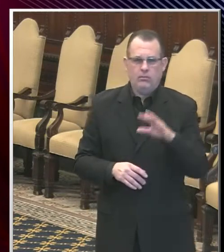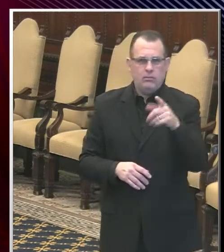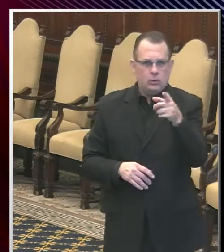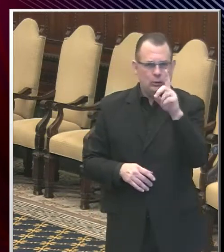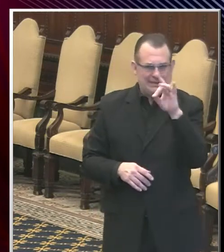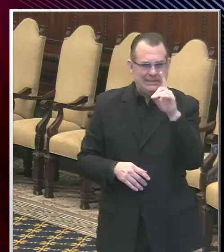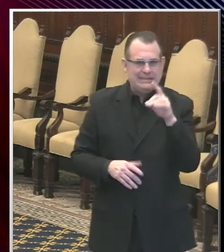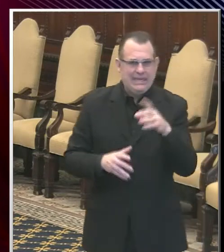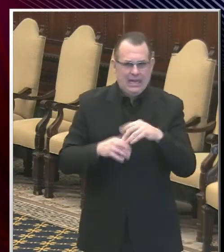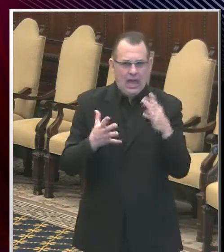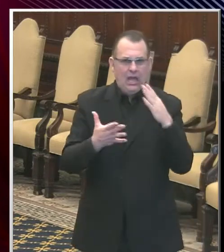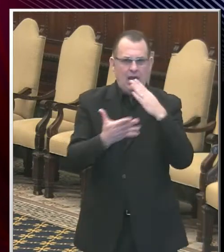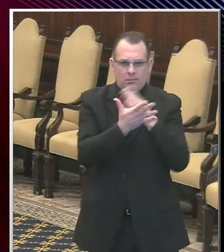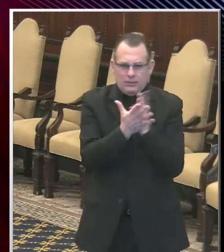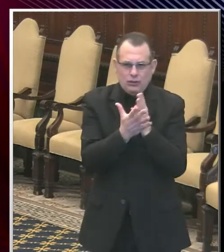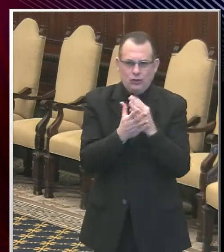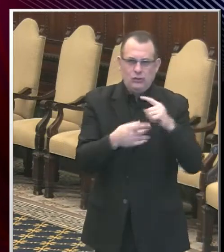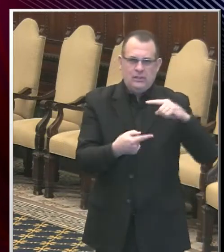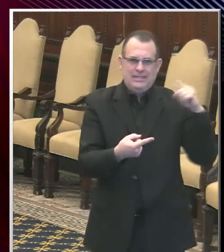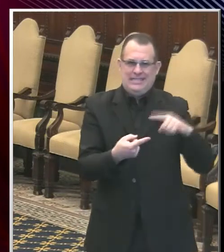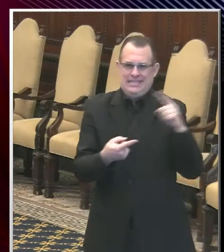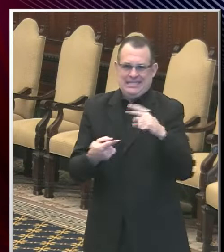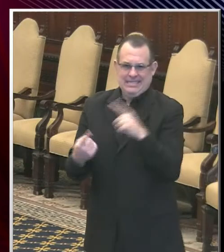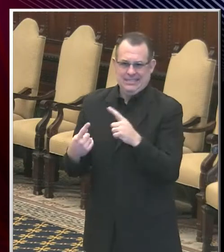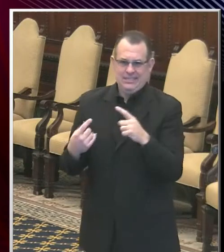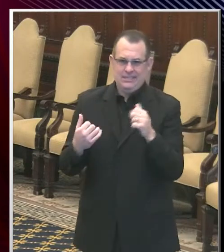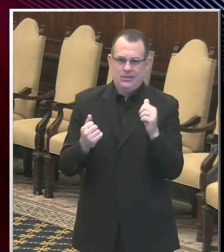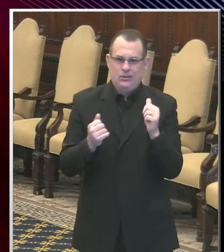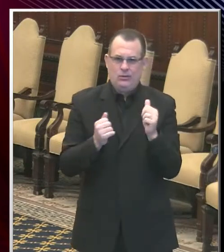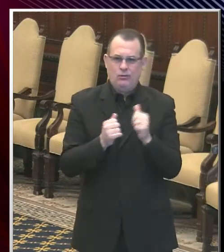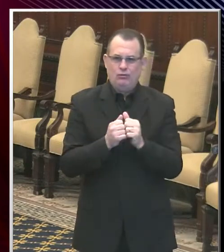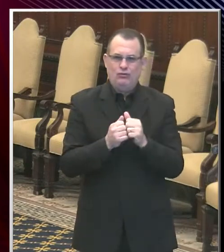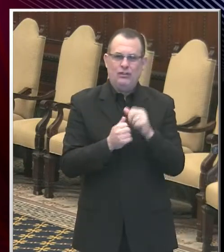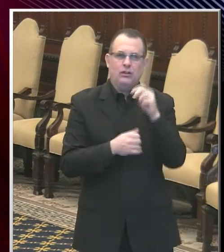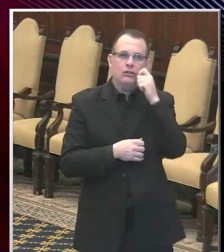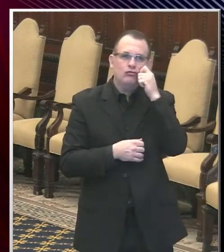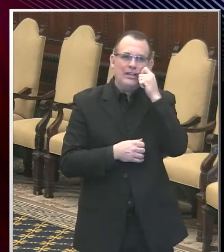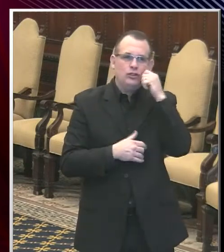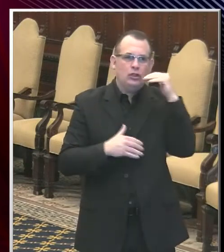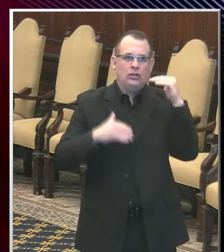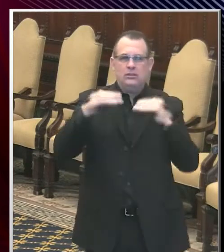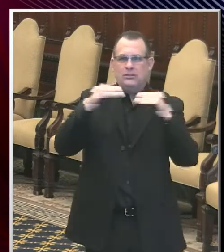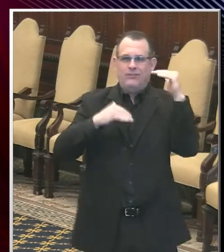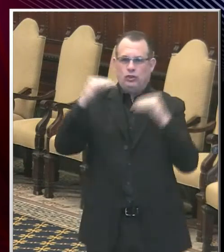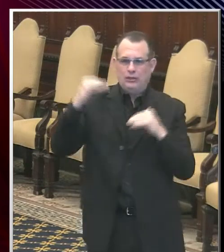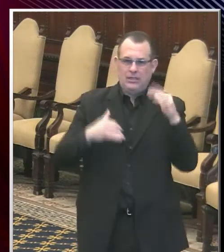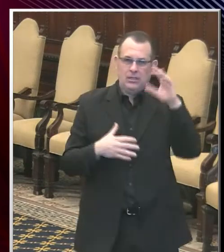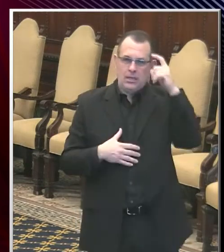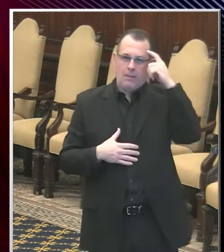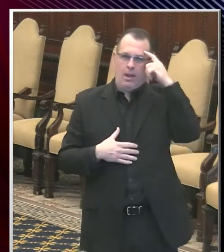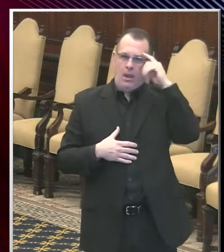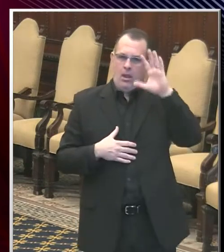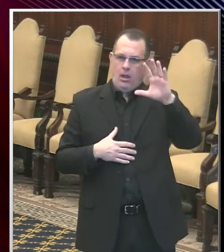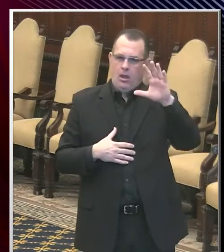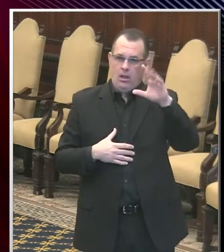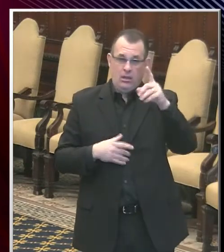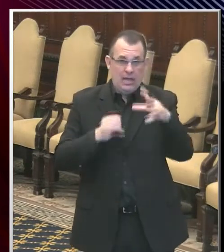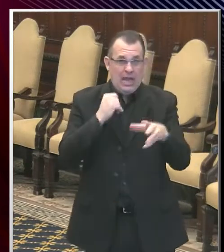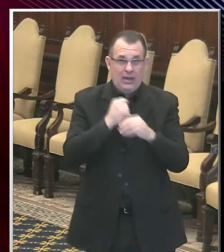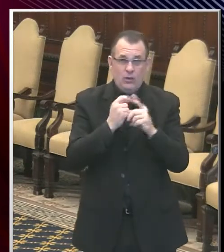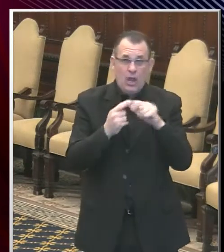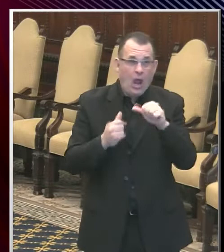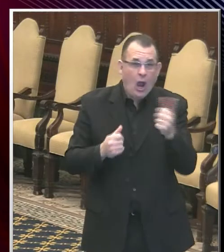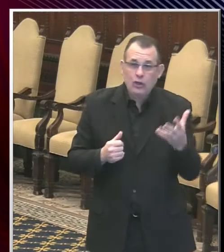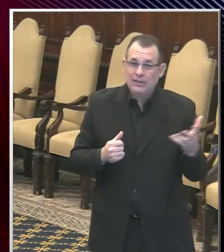this budget cutting with racial inequities in mind, in addition to some of the other things, but recognizing that not